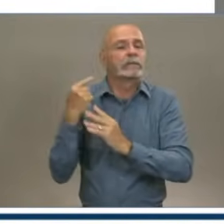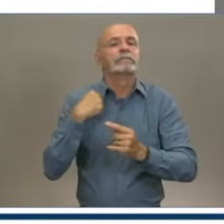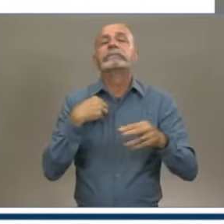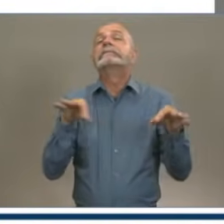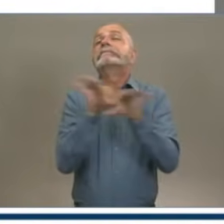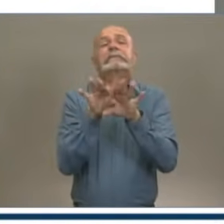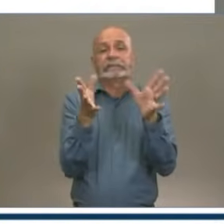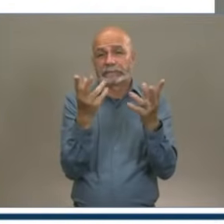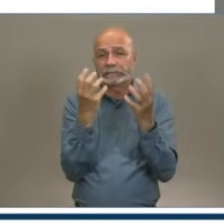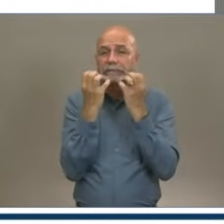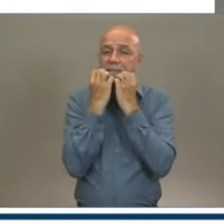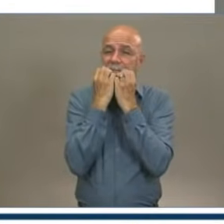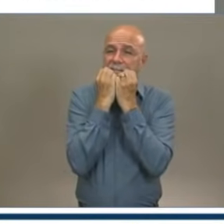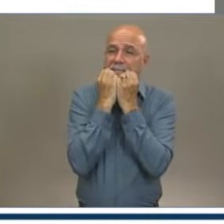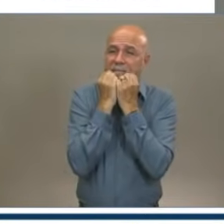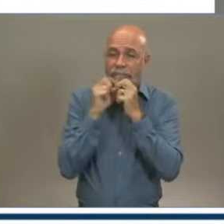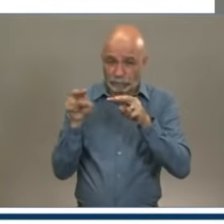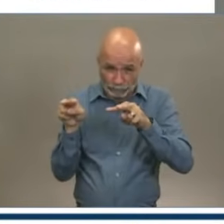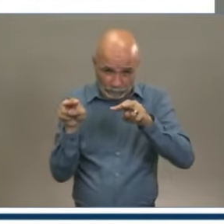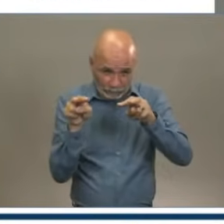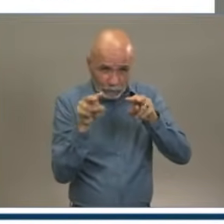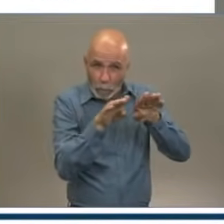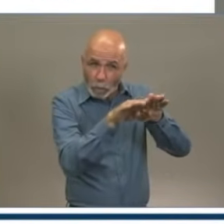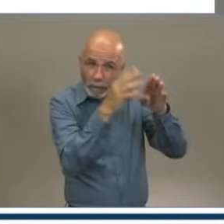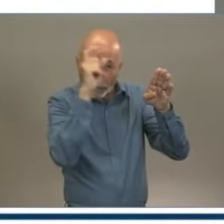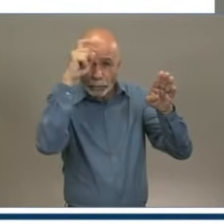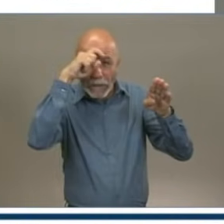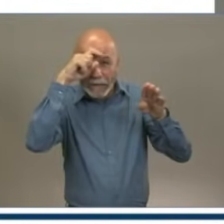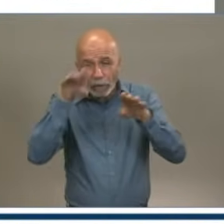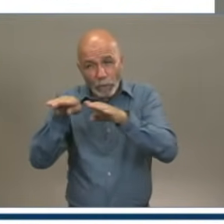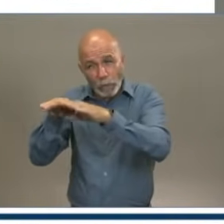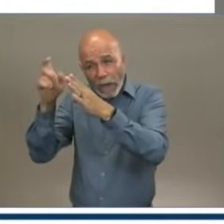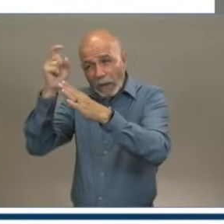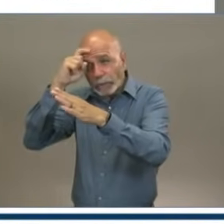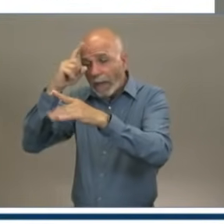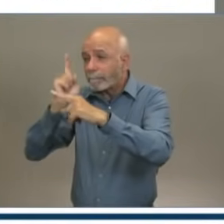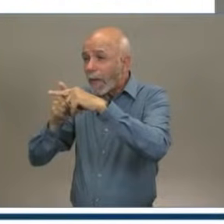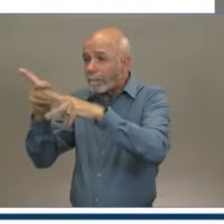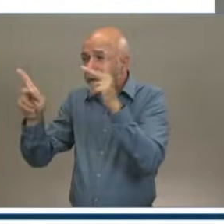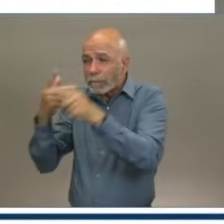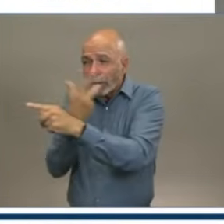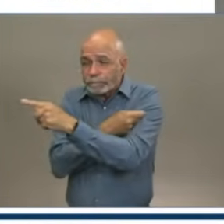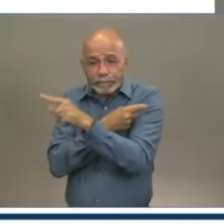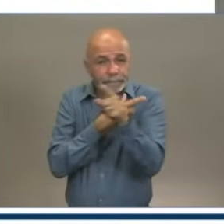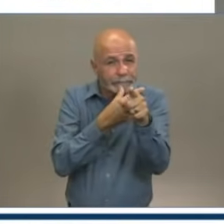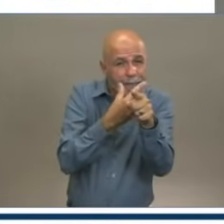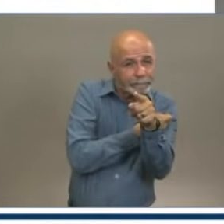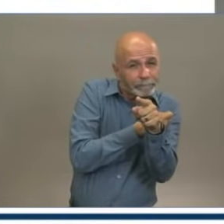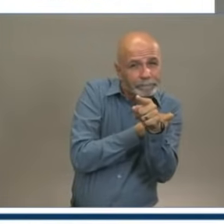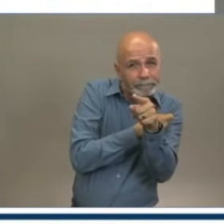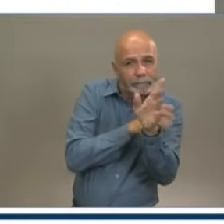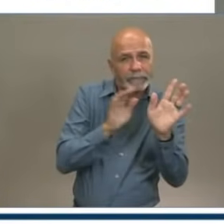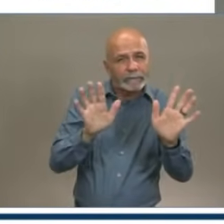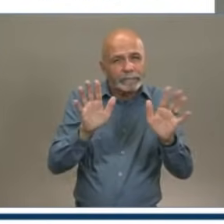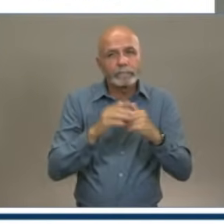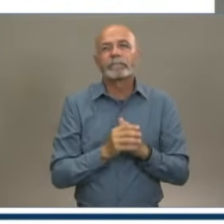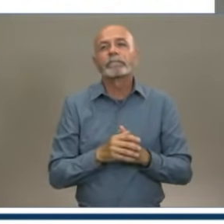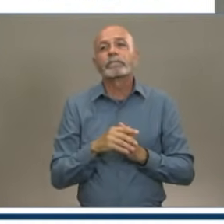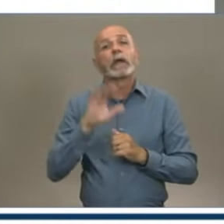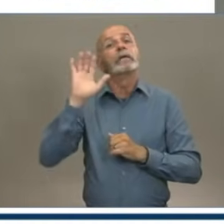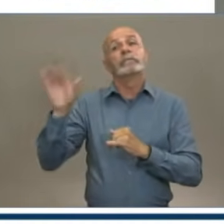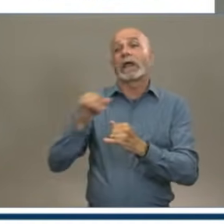increase our vaccine coverage. And today, the last group of Nova Scotians will be invited to move their vaccine appointments